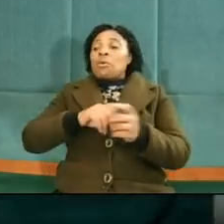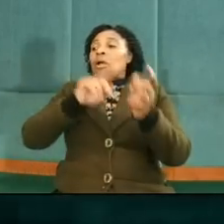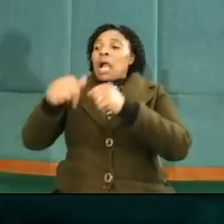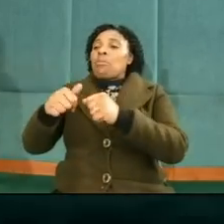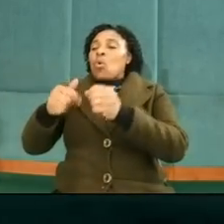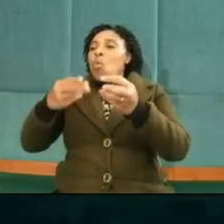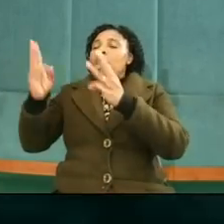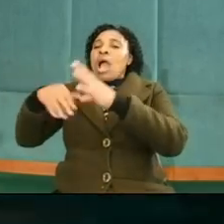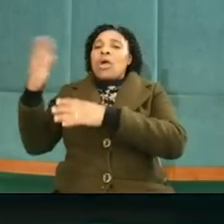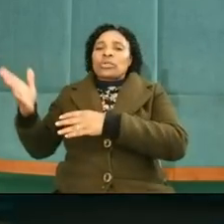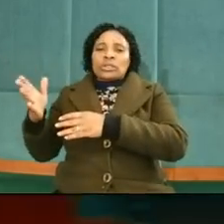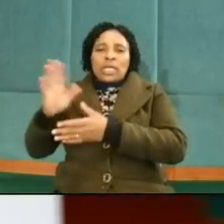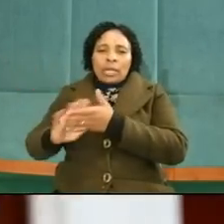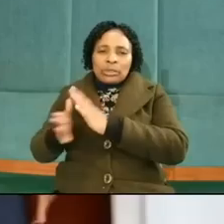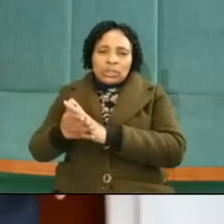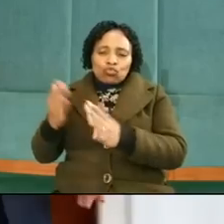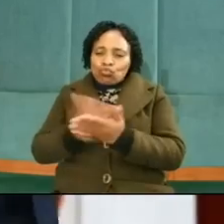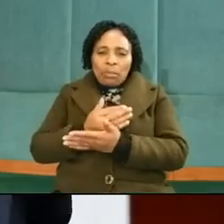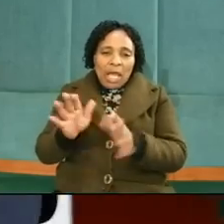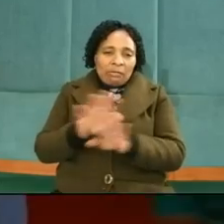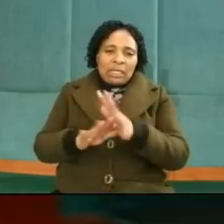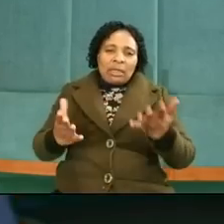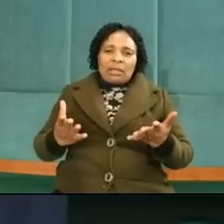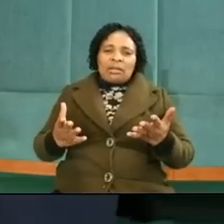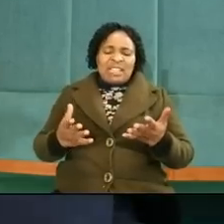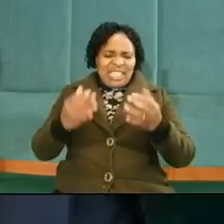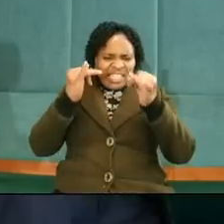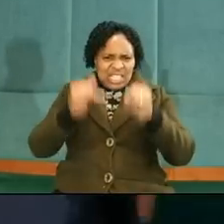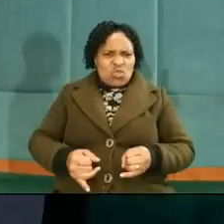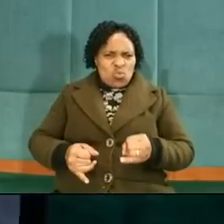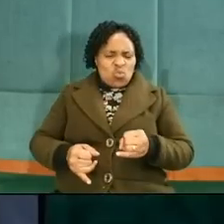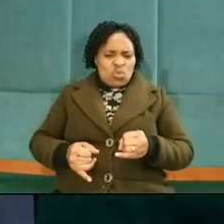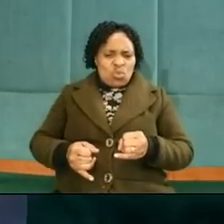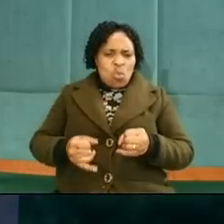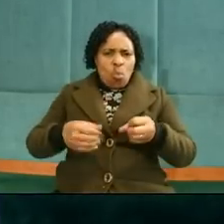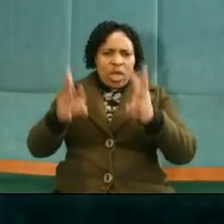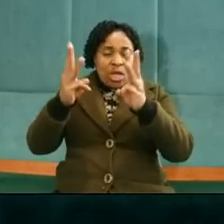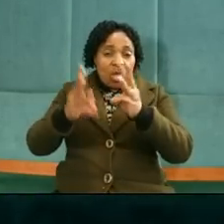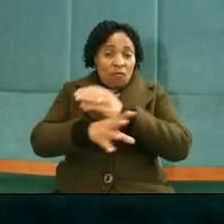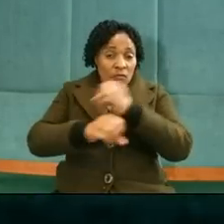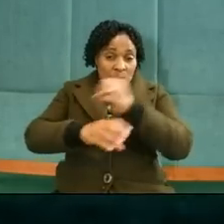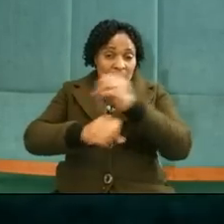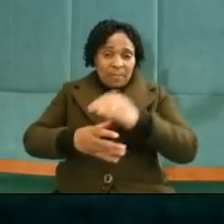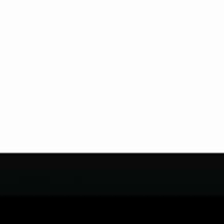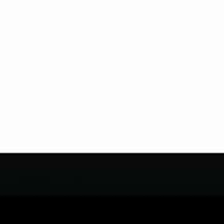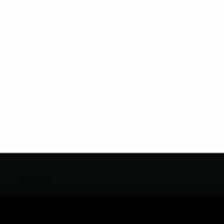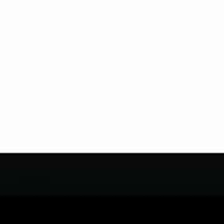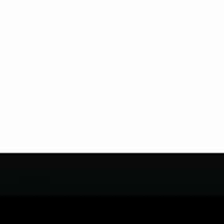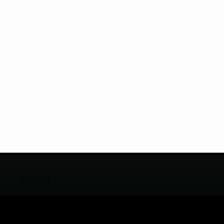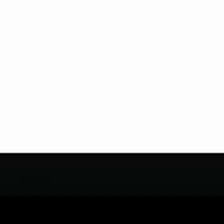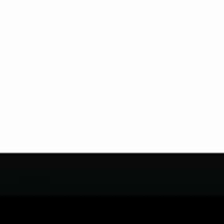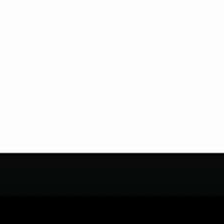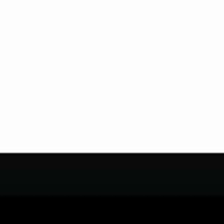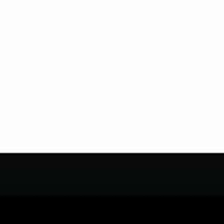way out. They empty a whole store. That's a new type of robbery. Jesus says, there'll be changes